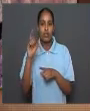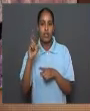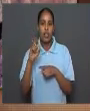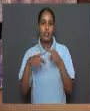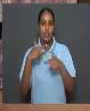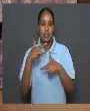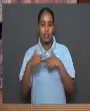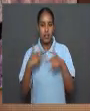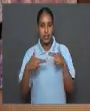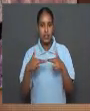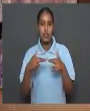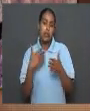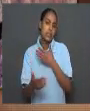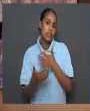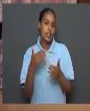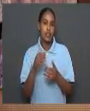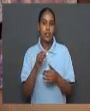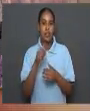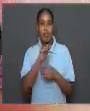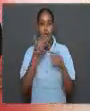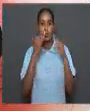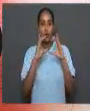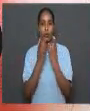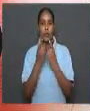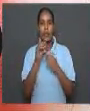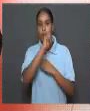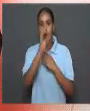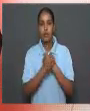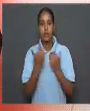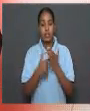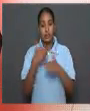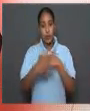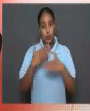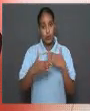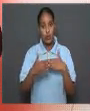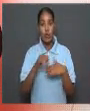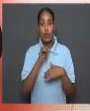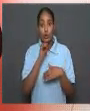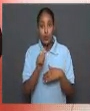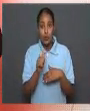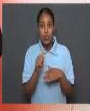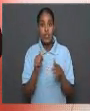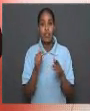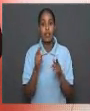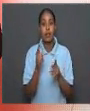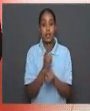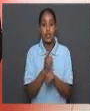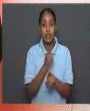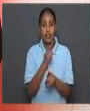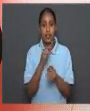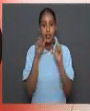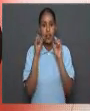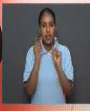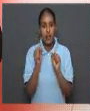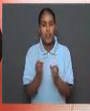easily at room temperature. If this process is not inhibited, it can